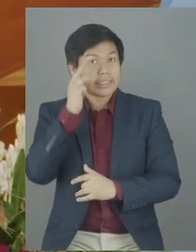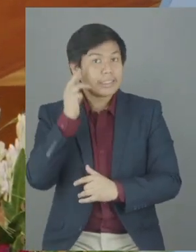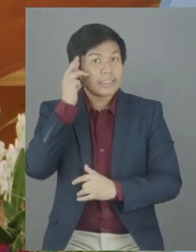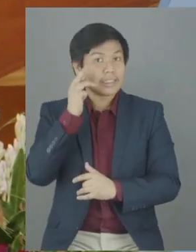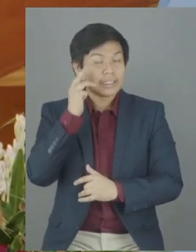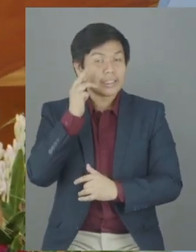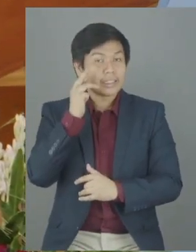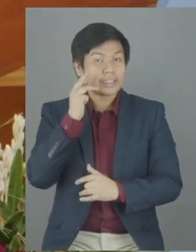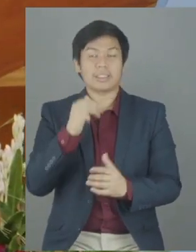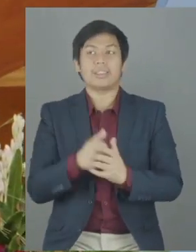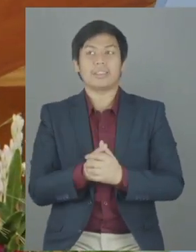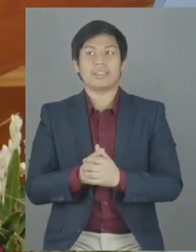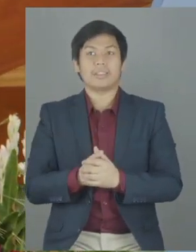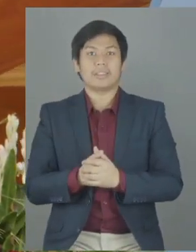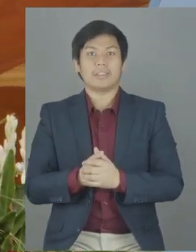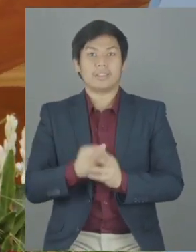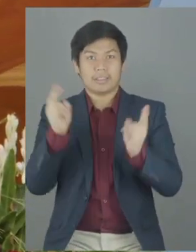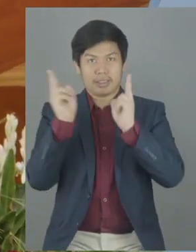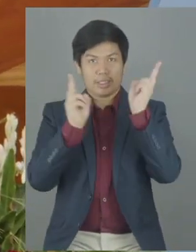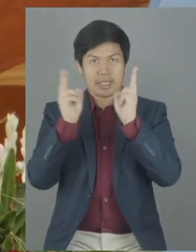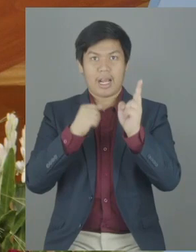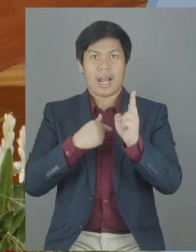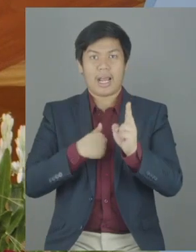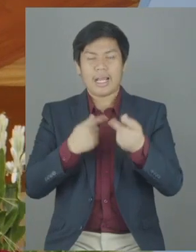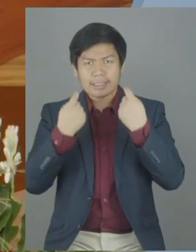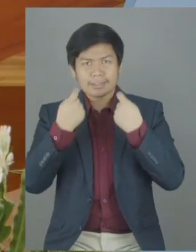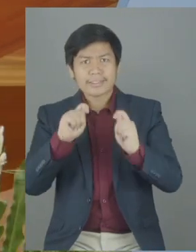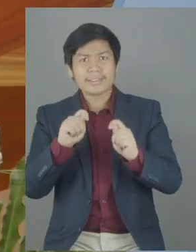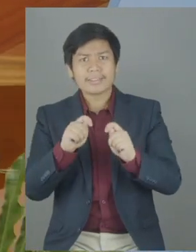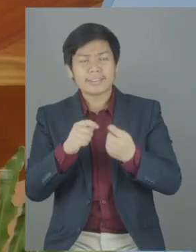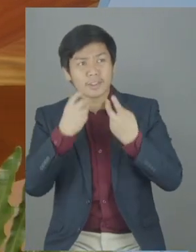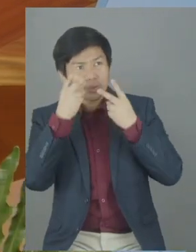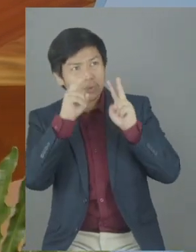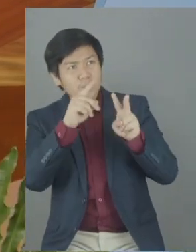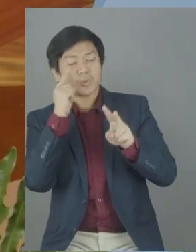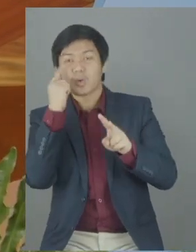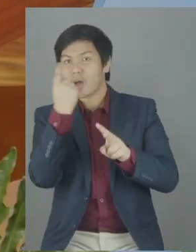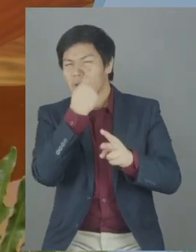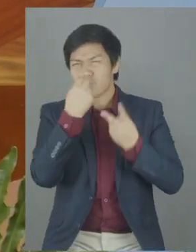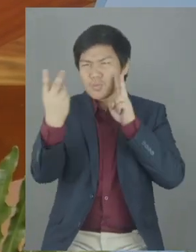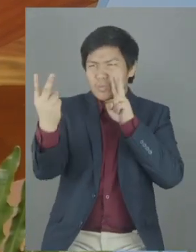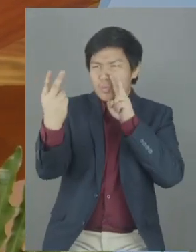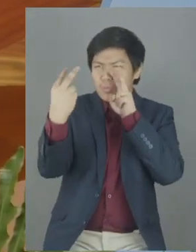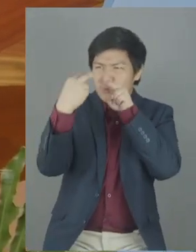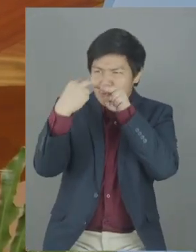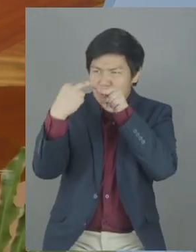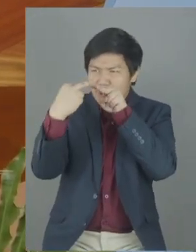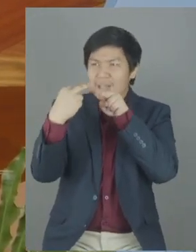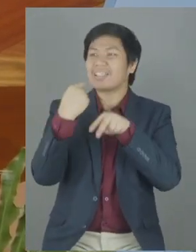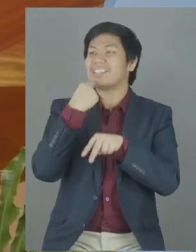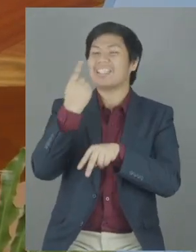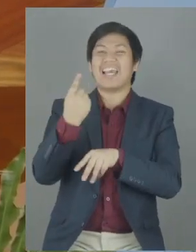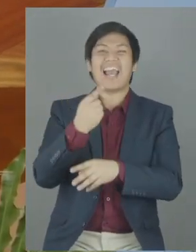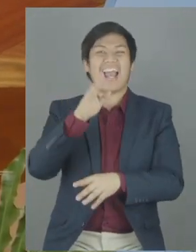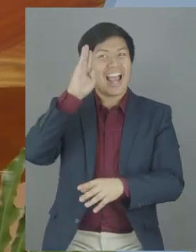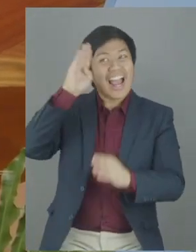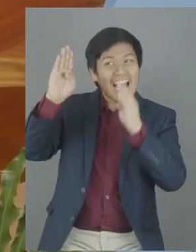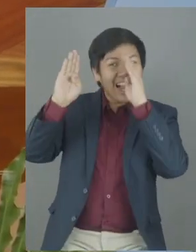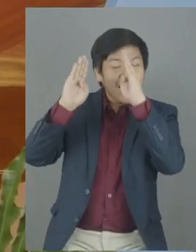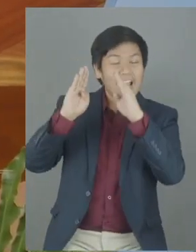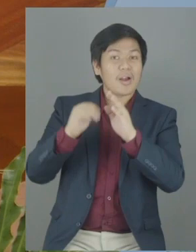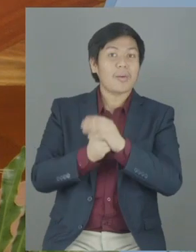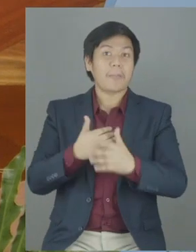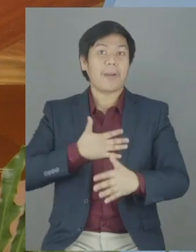And if you notice, when I usher, I try to really look in your eye and I try to really say hi, to the point that